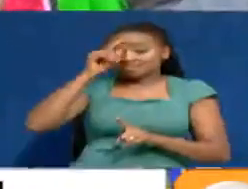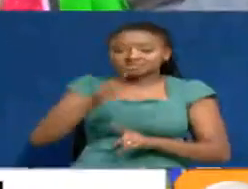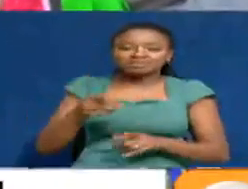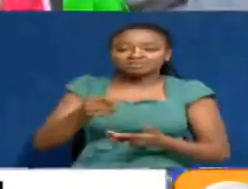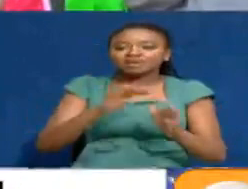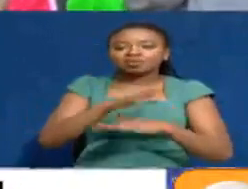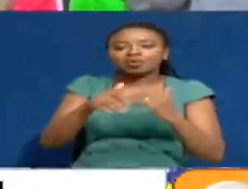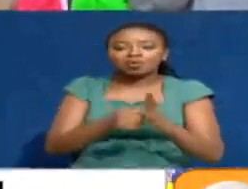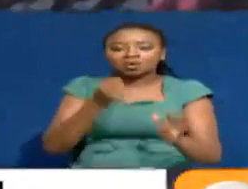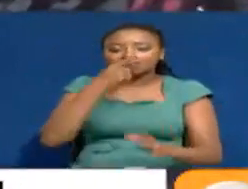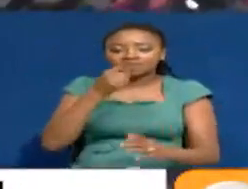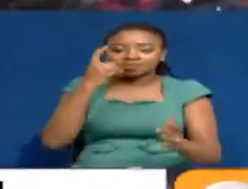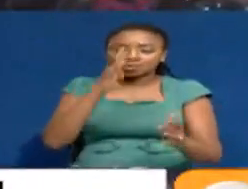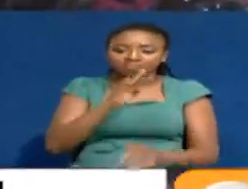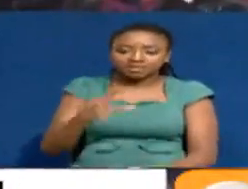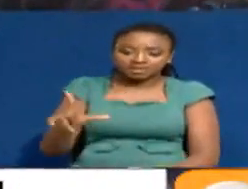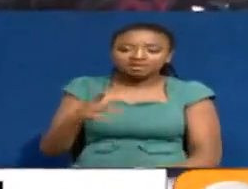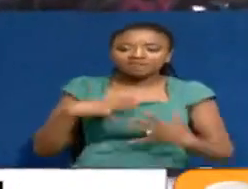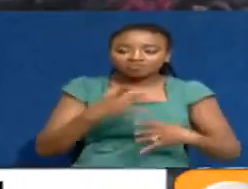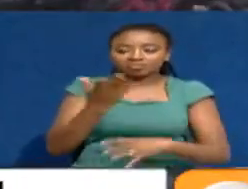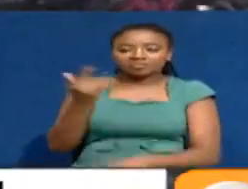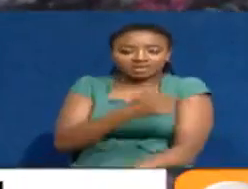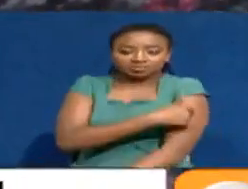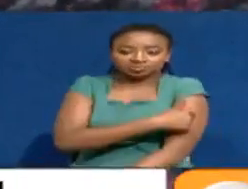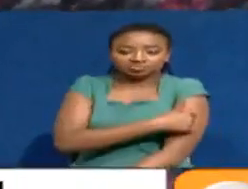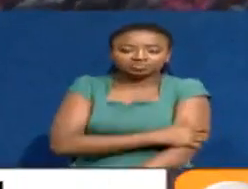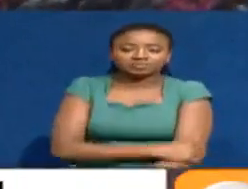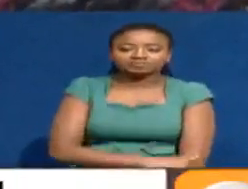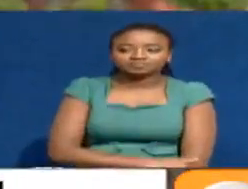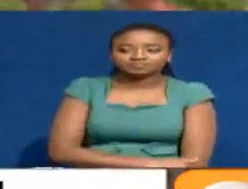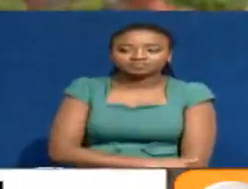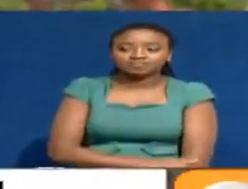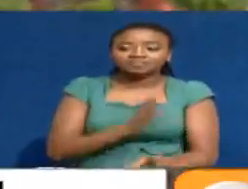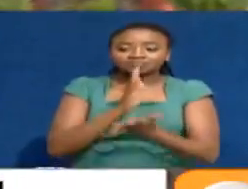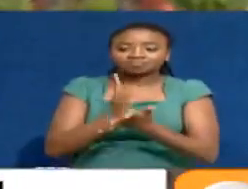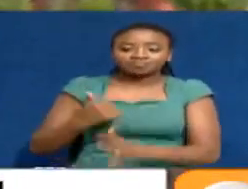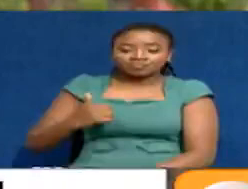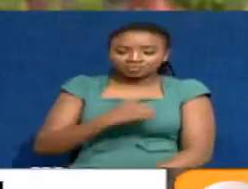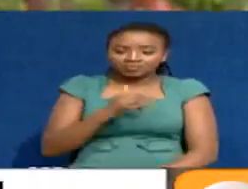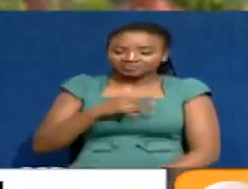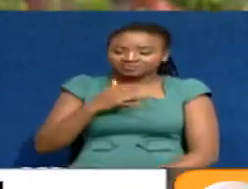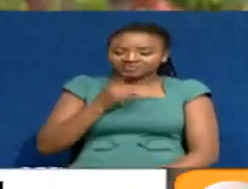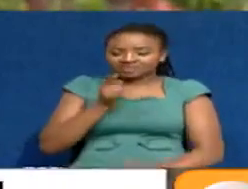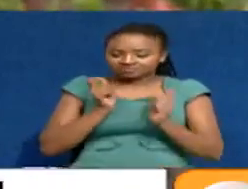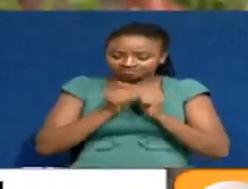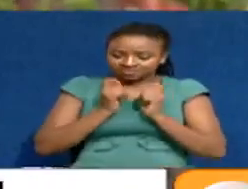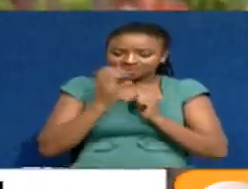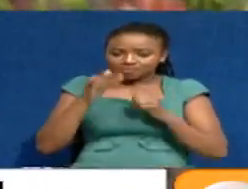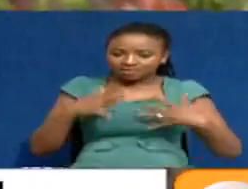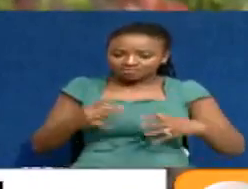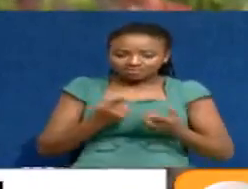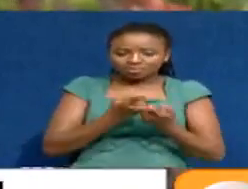medical costs for those recuperating in hospital. Apart from us feeling the pinch that we have lost the